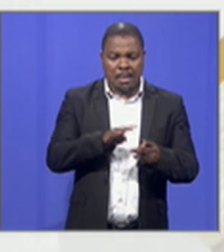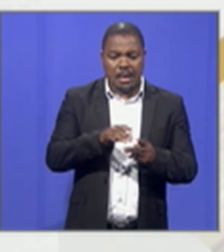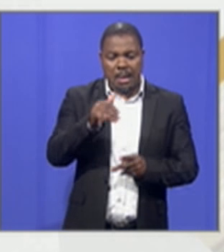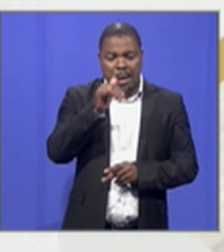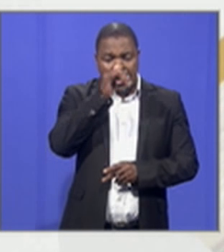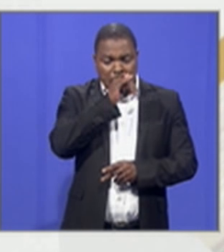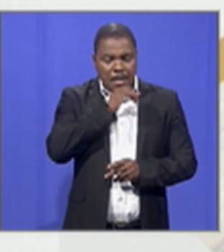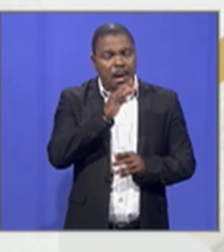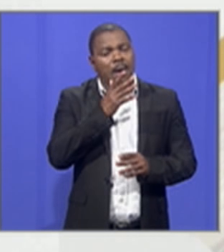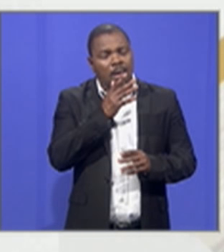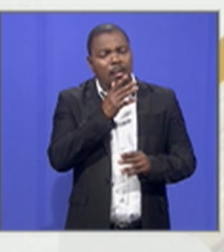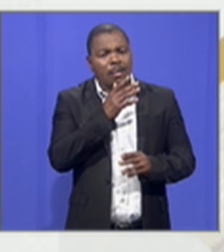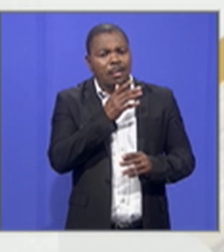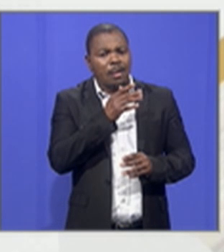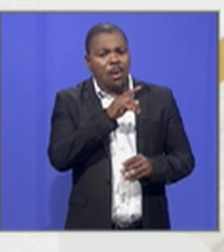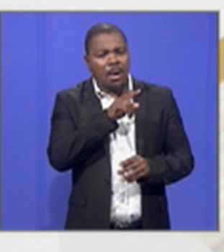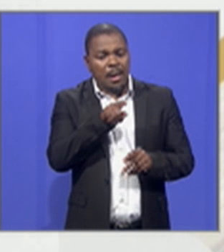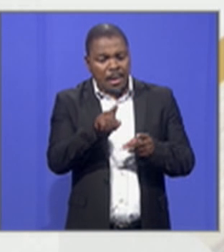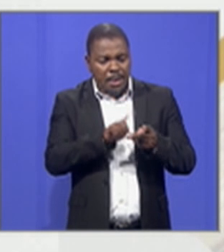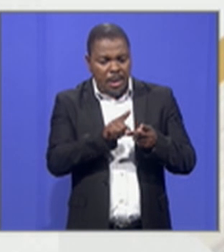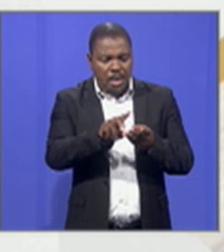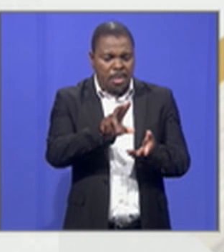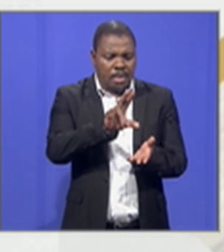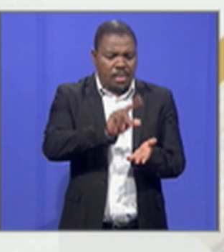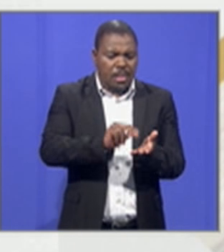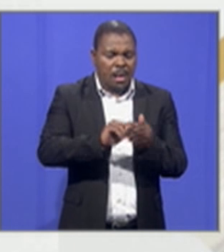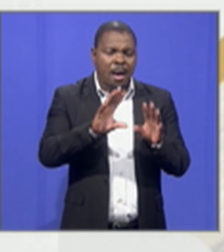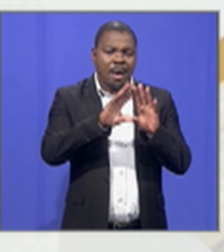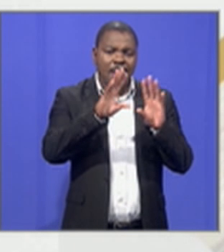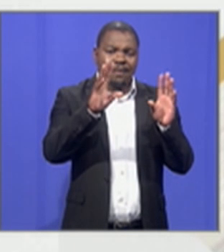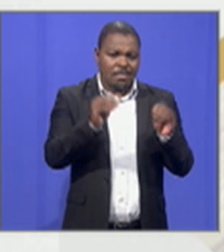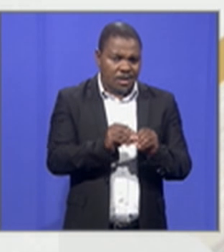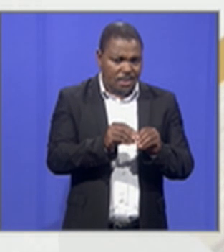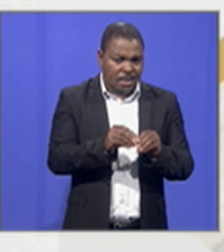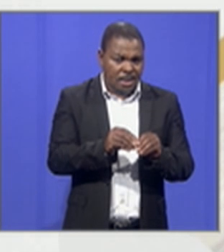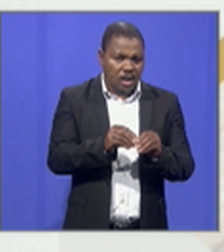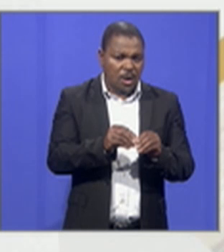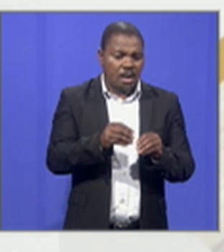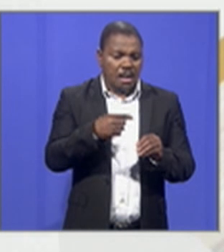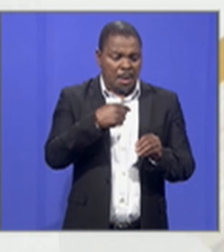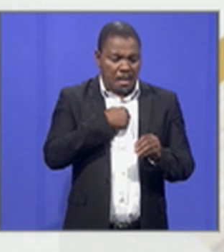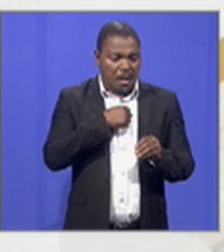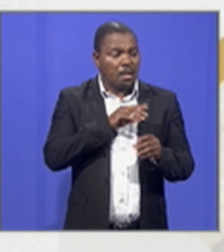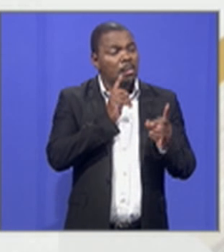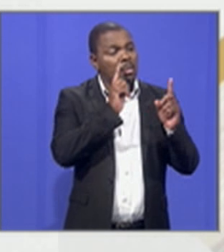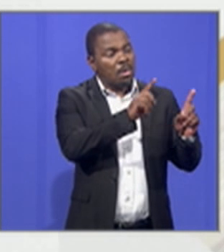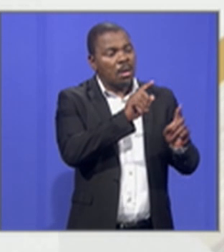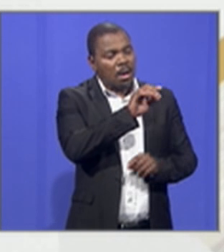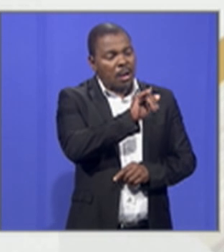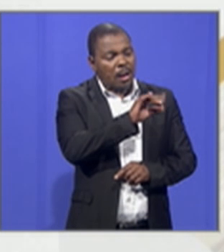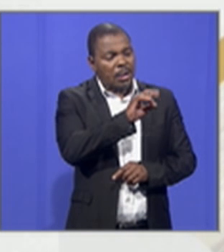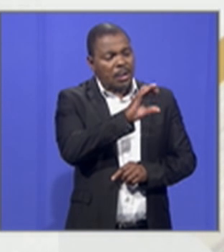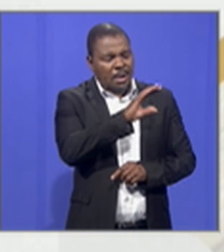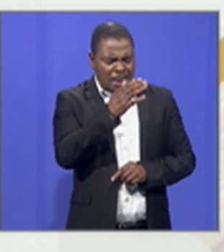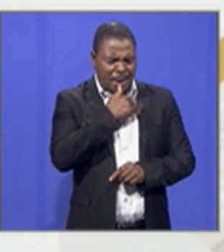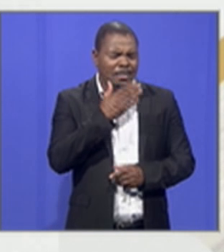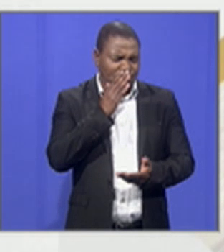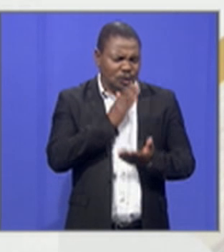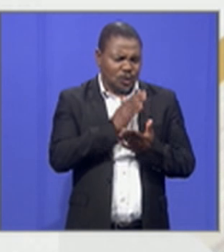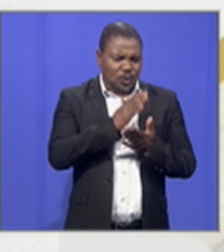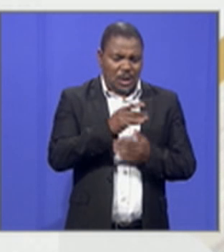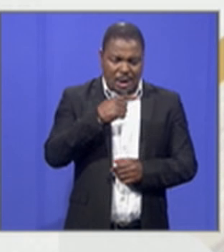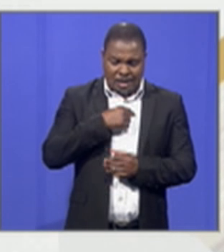offense. She has admitted that she recorded the entire conversation of my meeting with IDEC, and because I am confident in my truth, I implore this